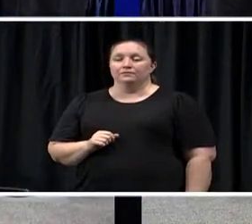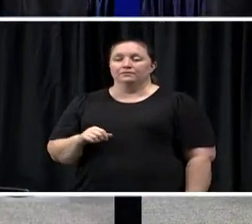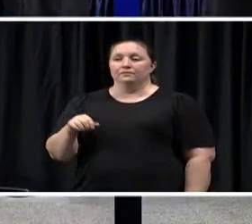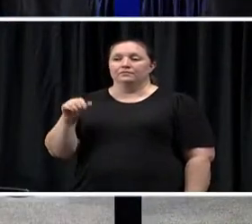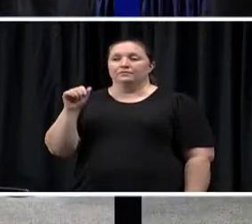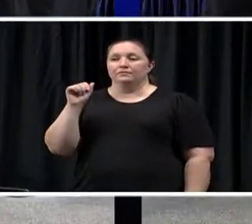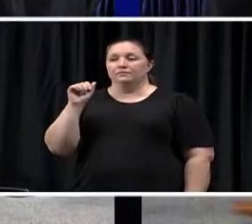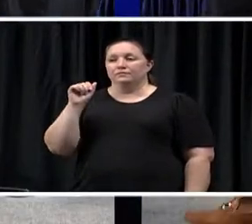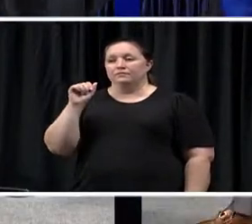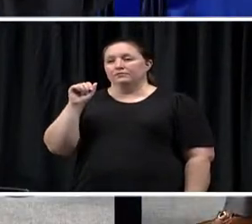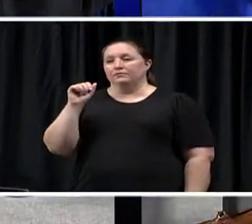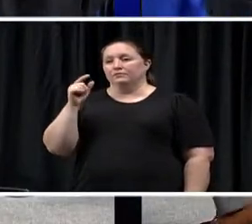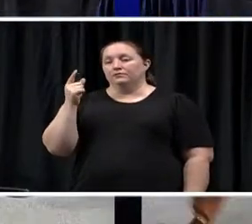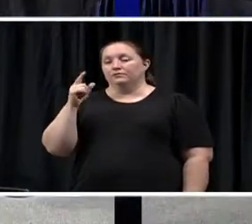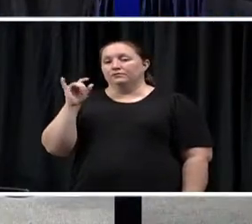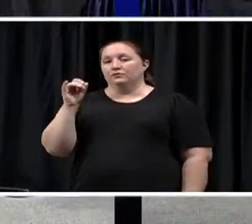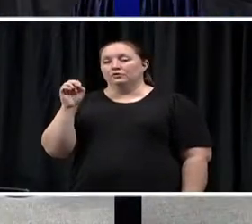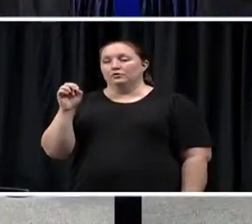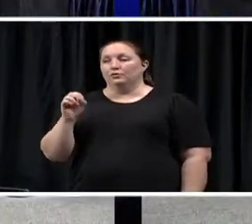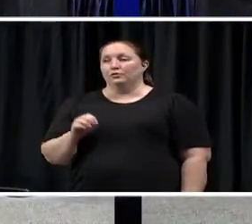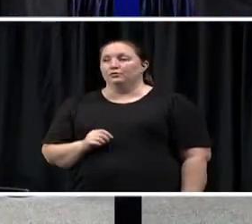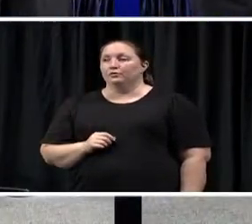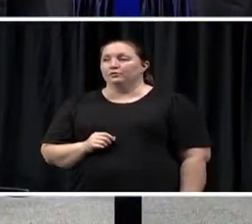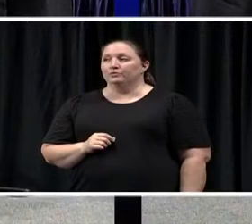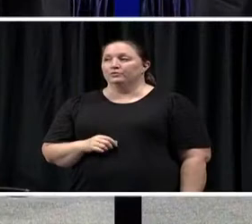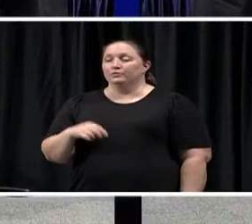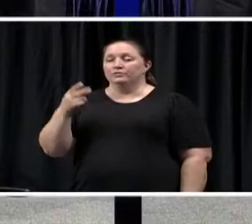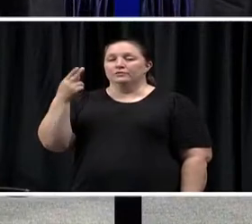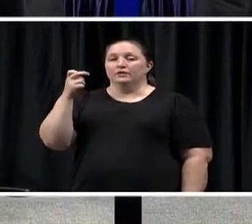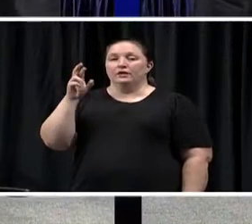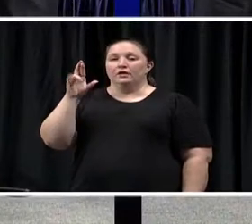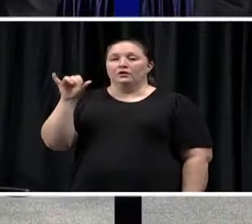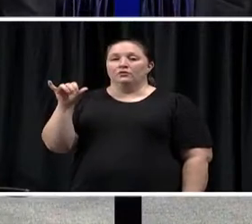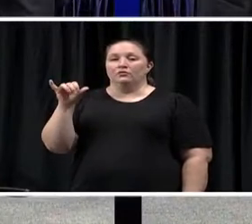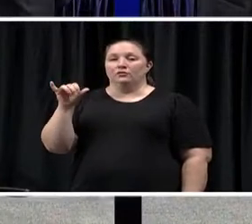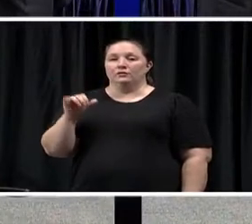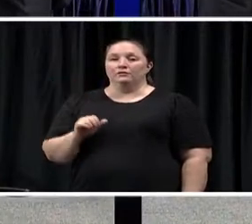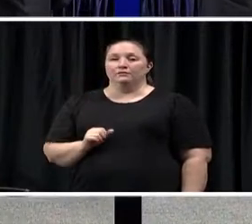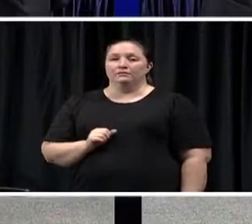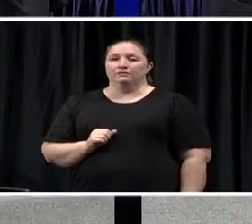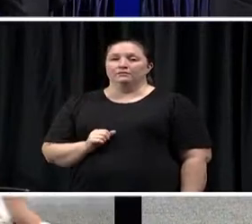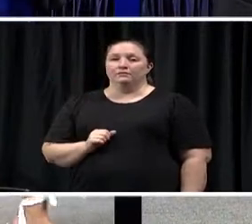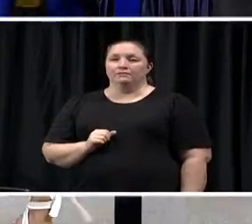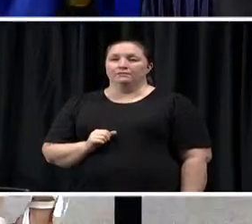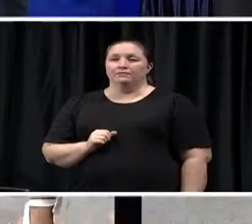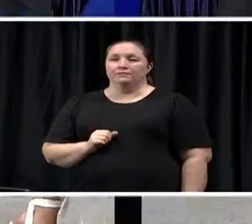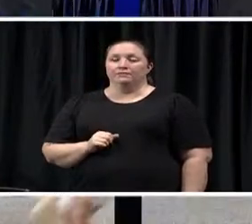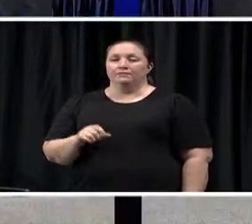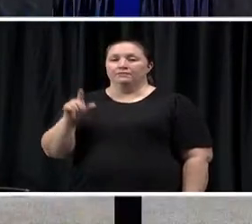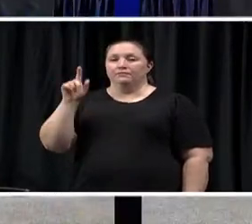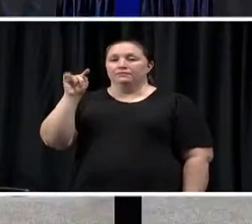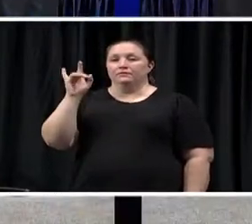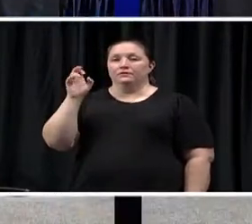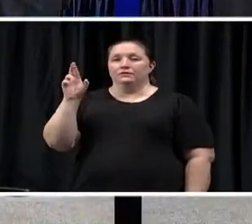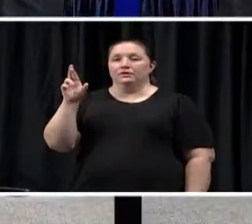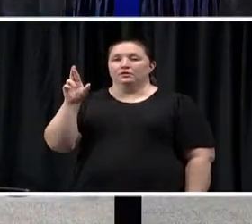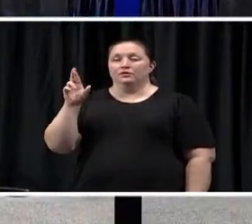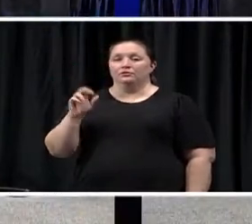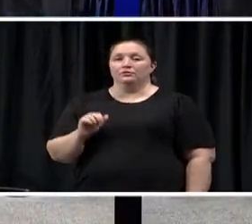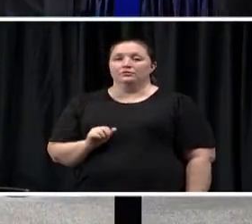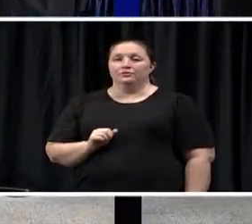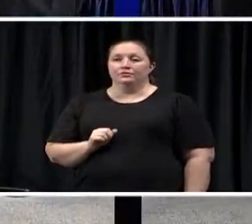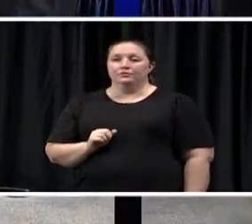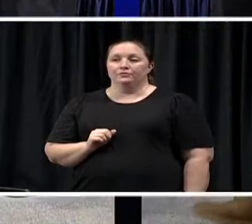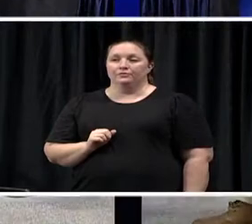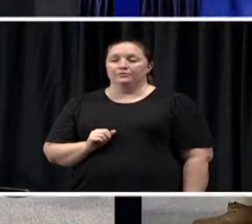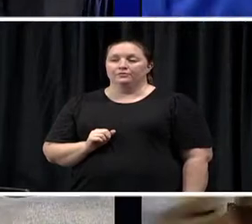Lee Joe Nee. Henry Oxley Myers. Tyler Jackson